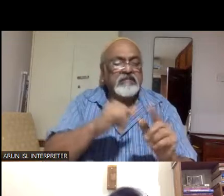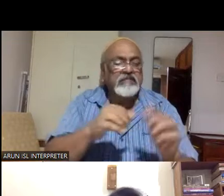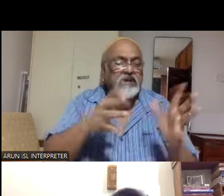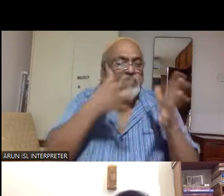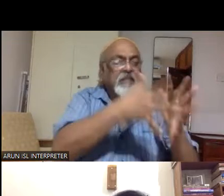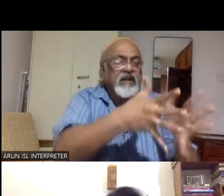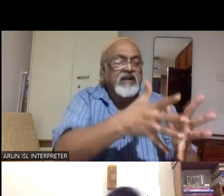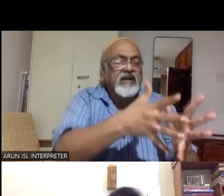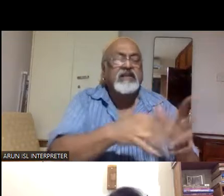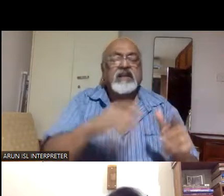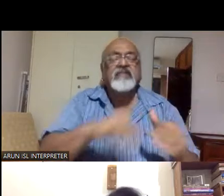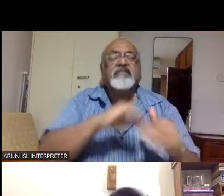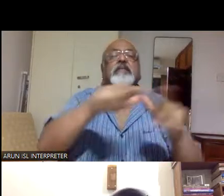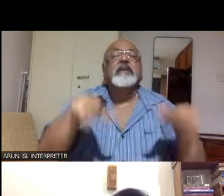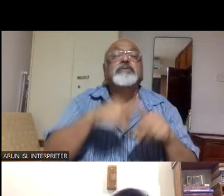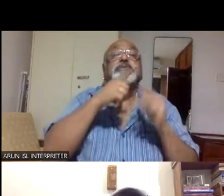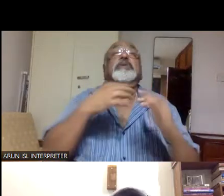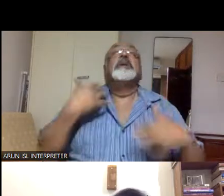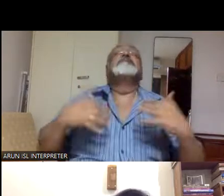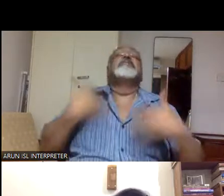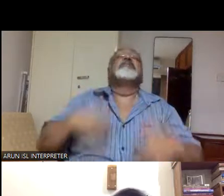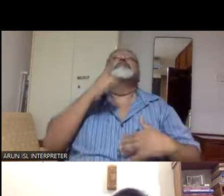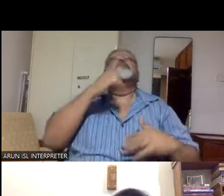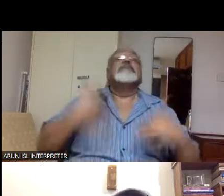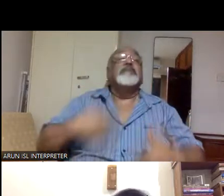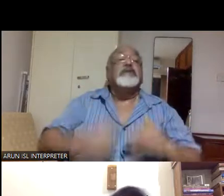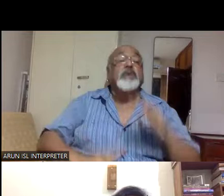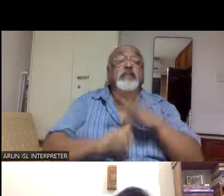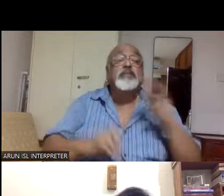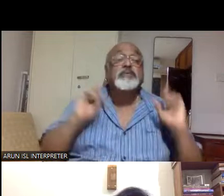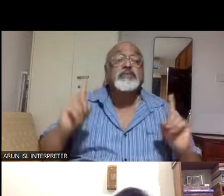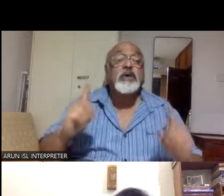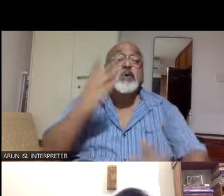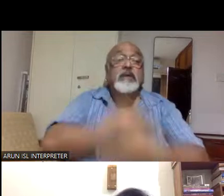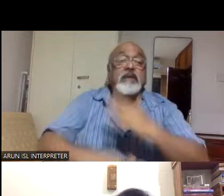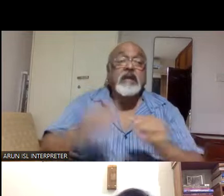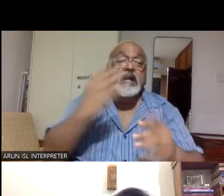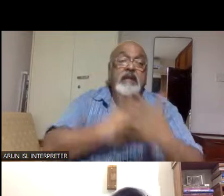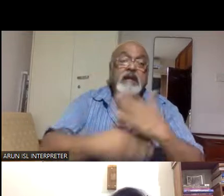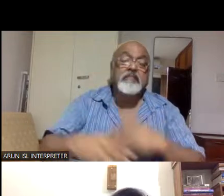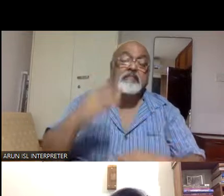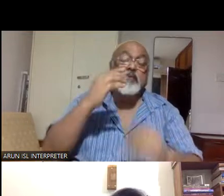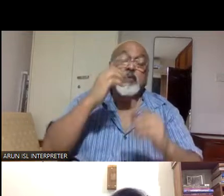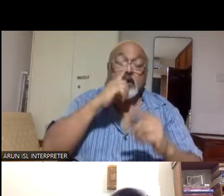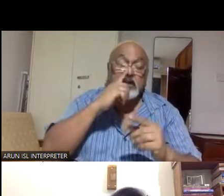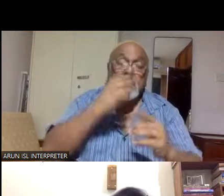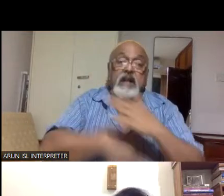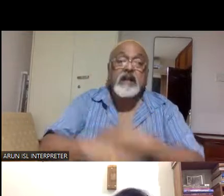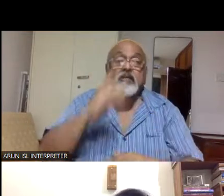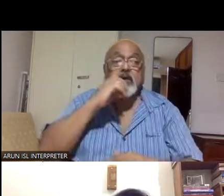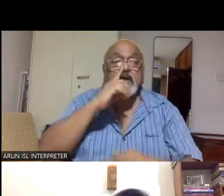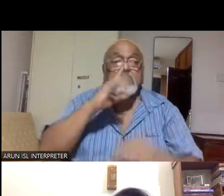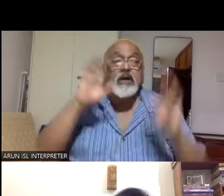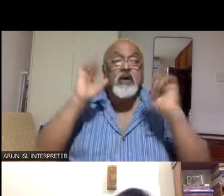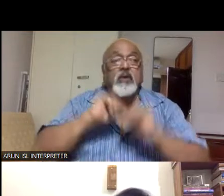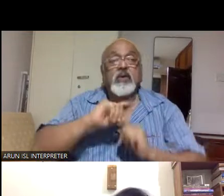this? Women, particularly women with disabilities. They became scapegoats of their families.